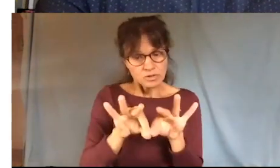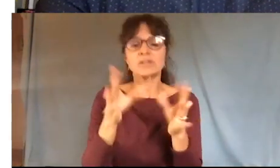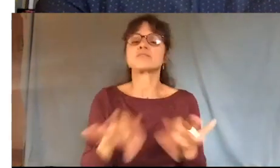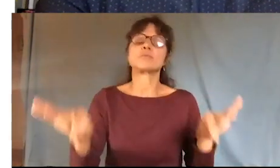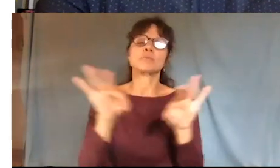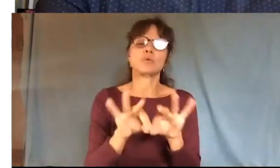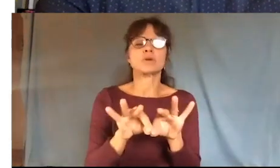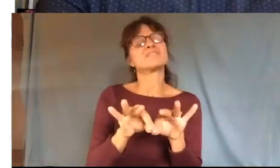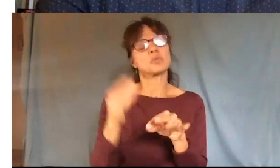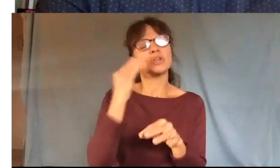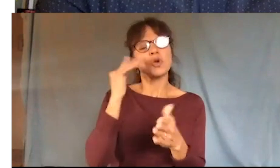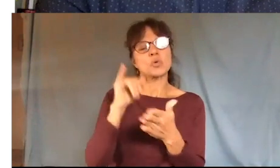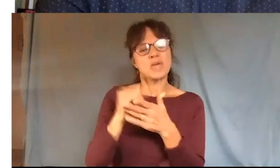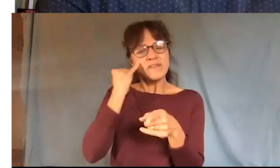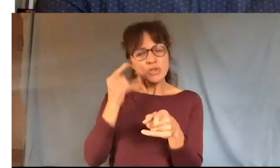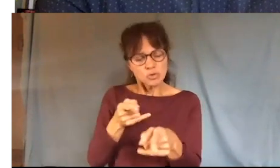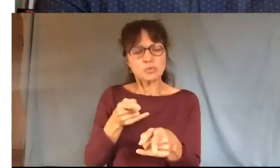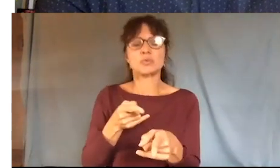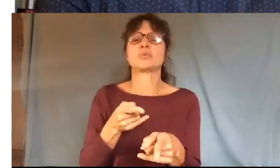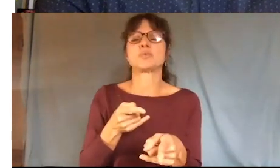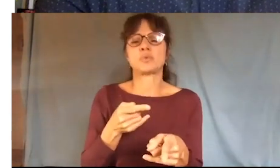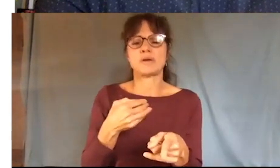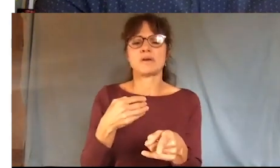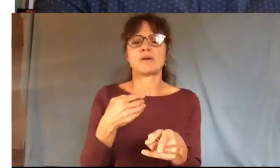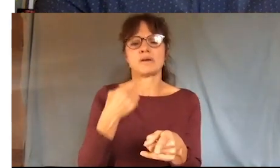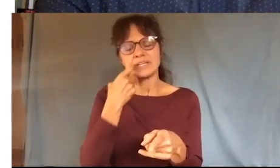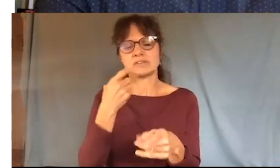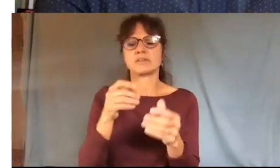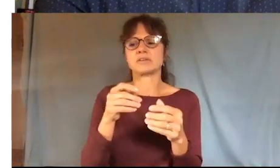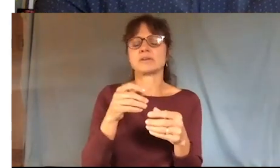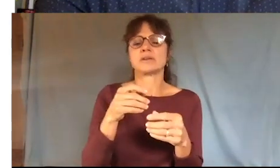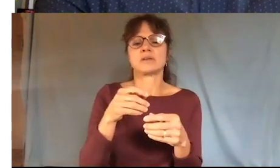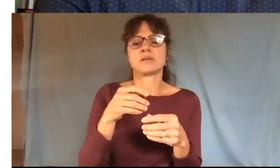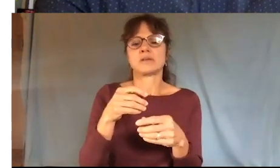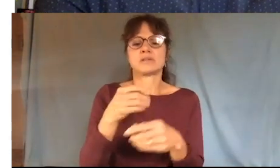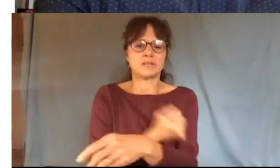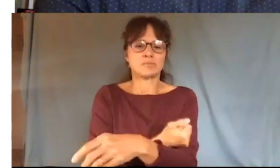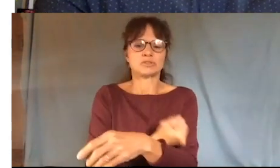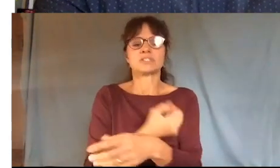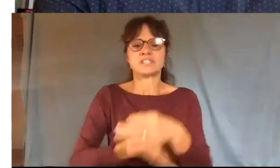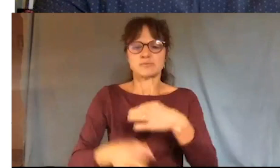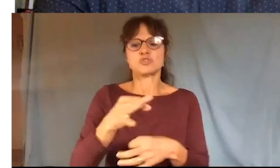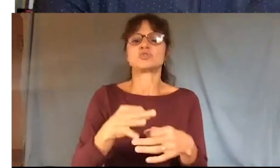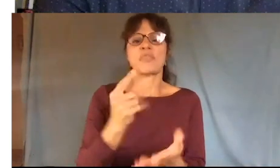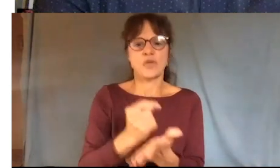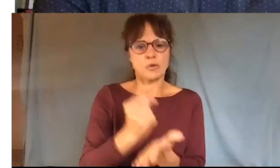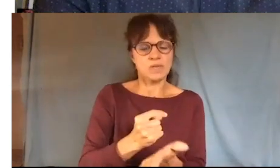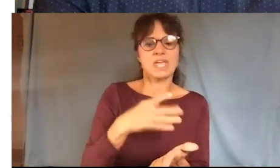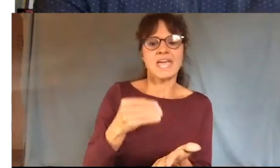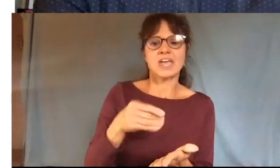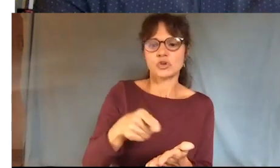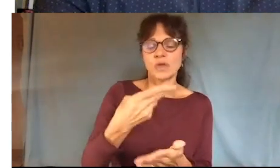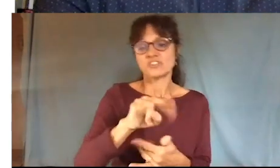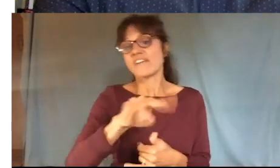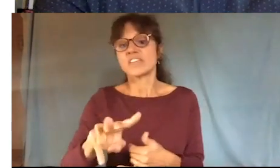important because we know that if you are an opioid, or if you're an opioid substitution therapy, and if you're HIV